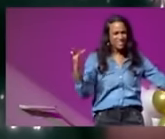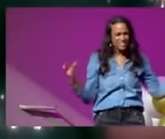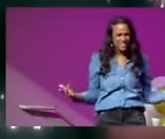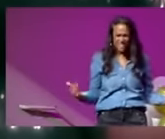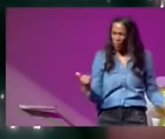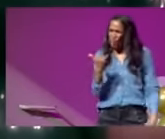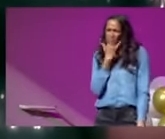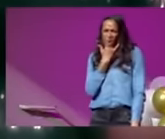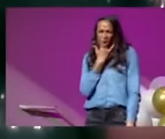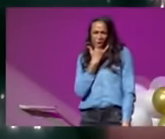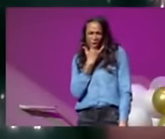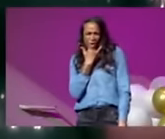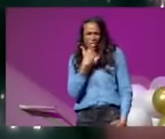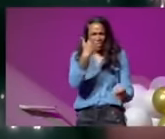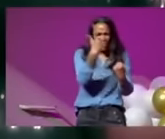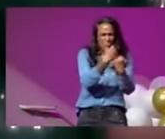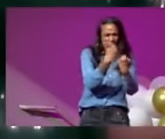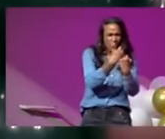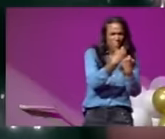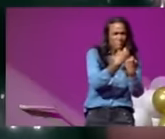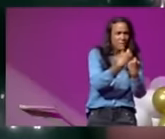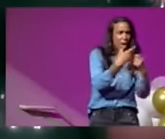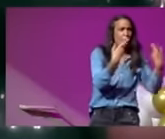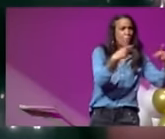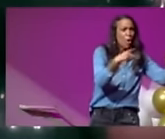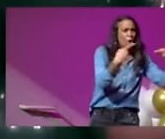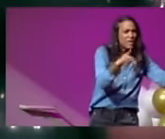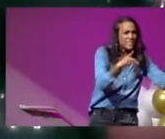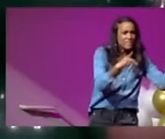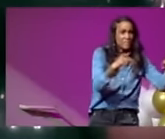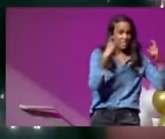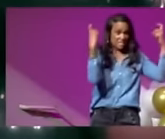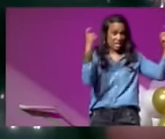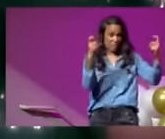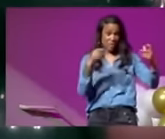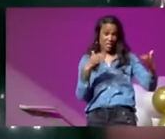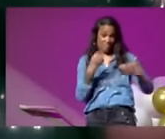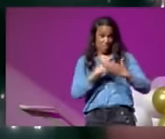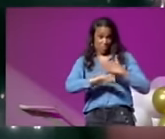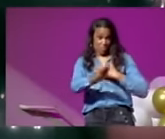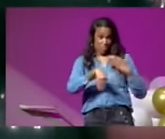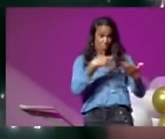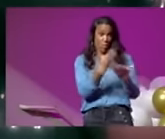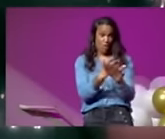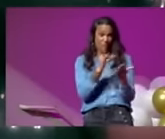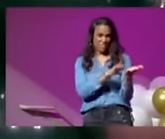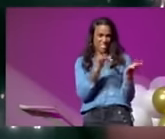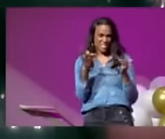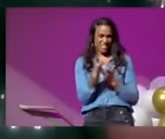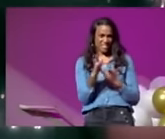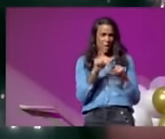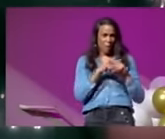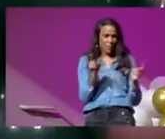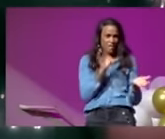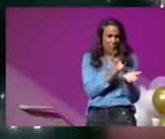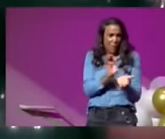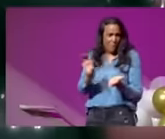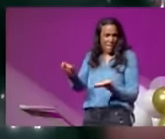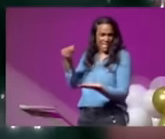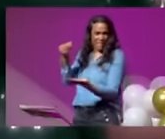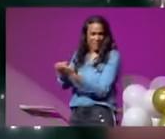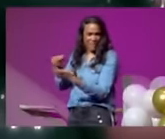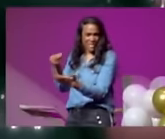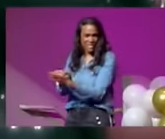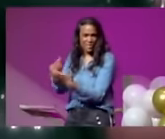hosting Christmas parties celebrating the birth of the Prince of Peace while you are enabling and